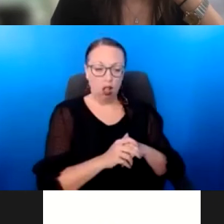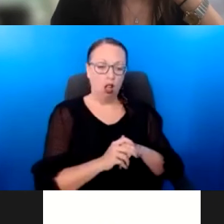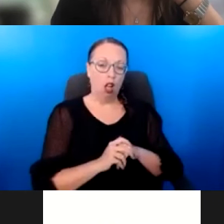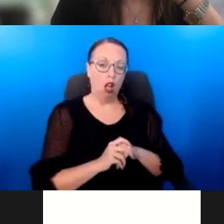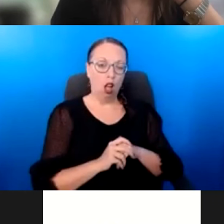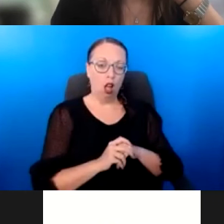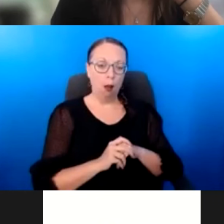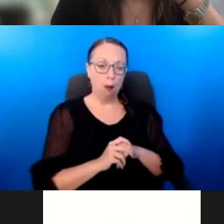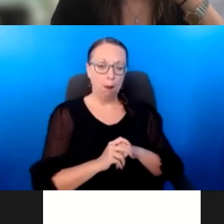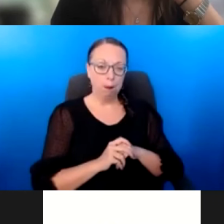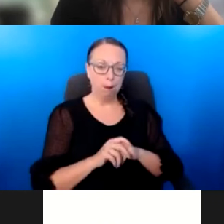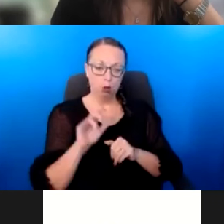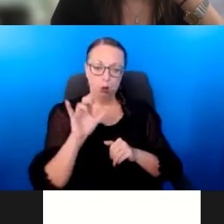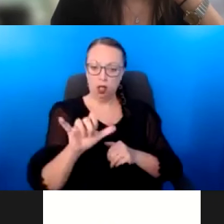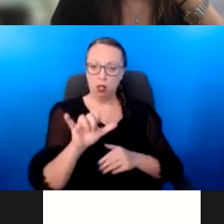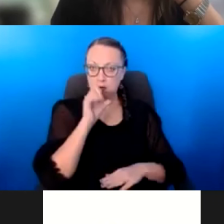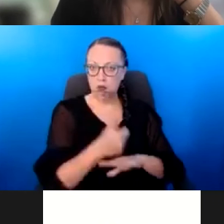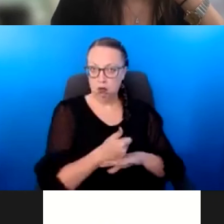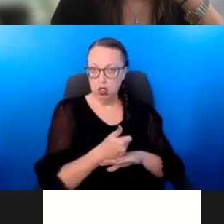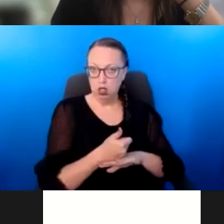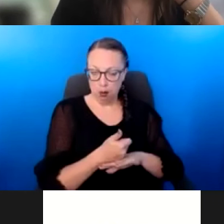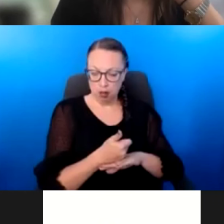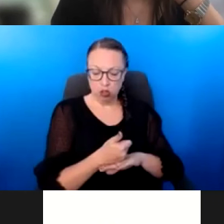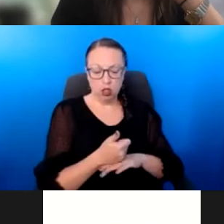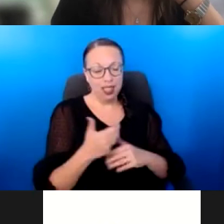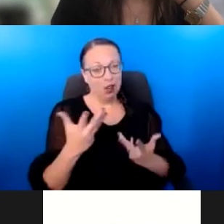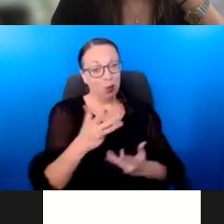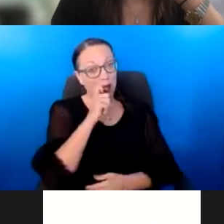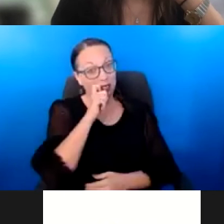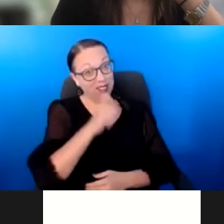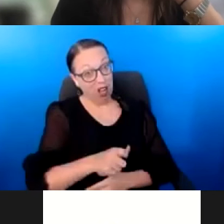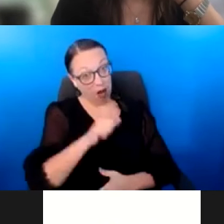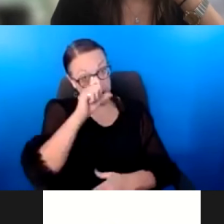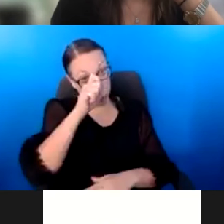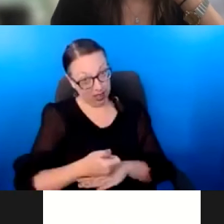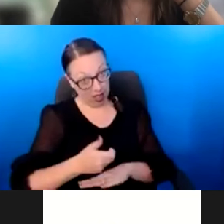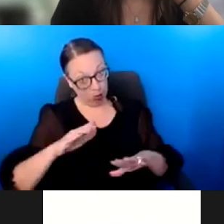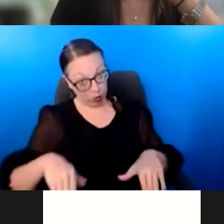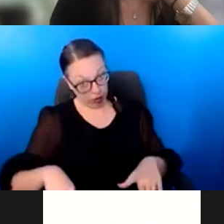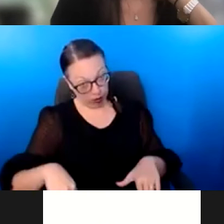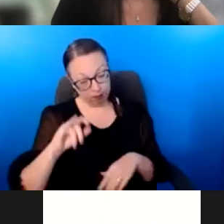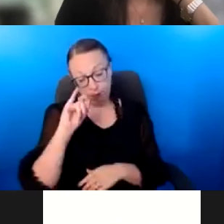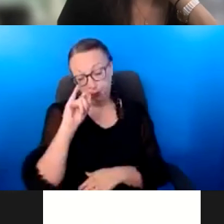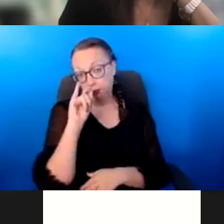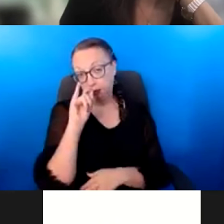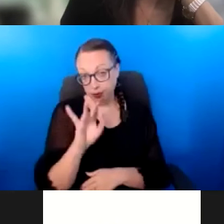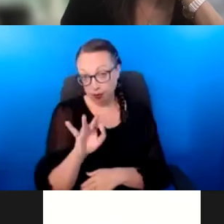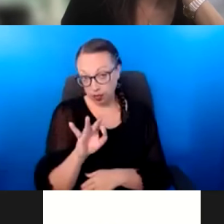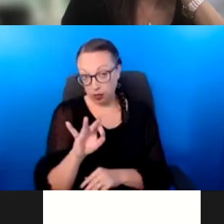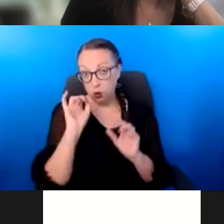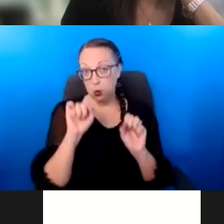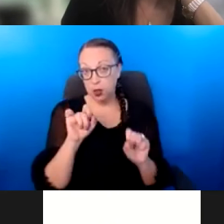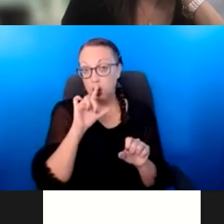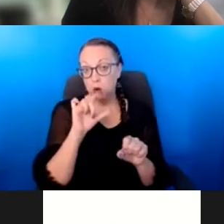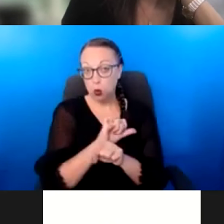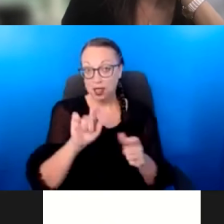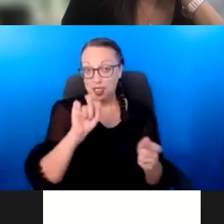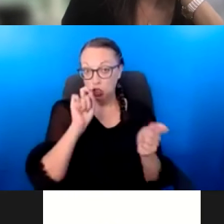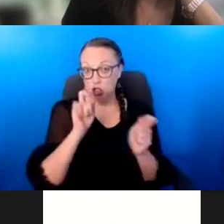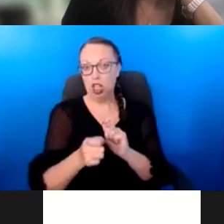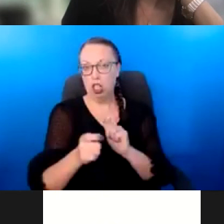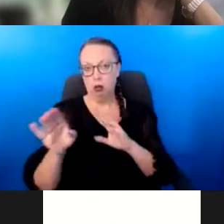So that's been well established. What has not been well established is whether or not you can actually get a change in